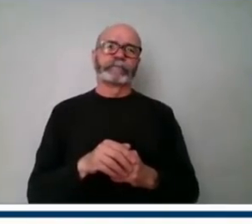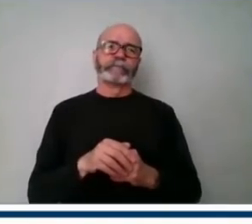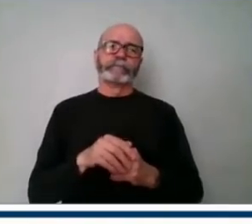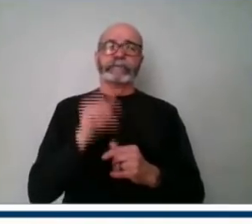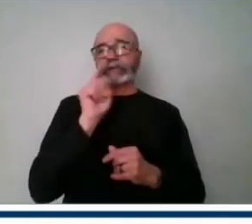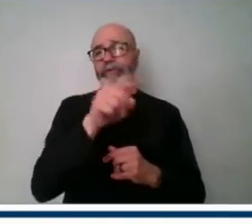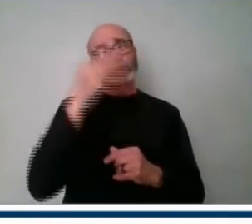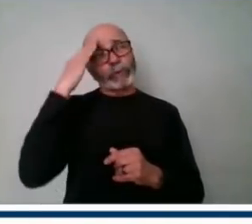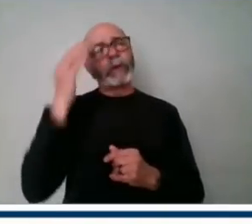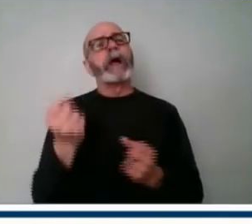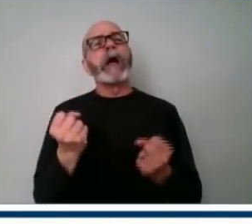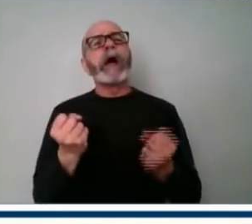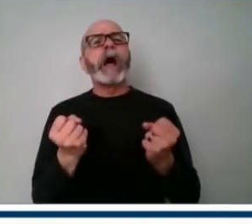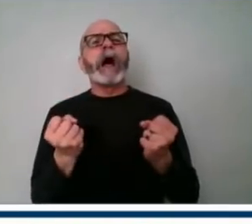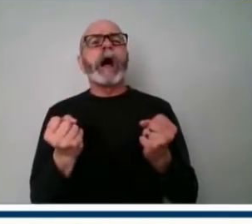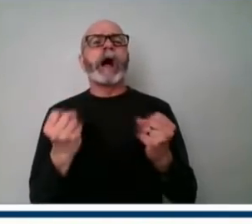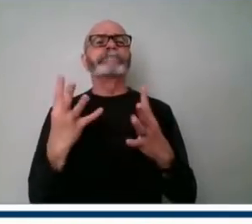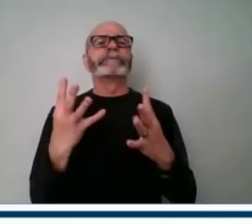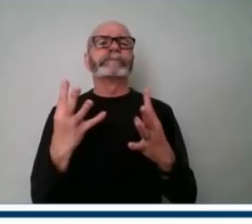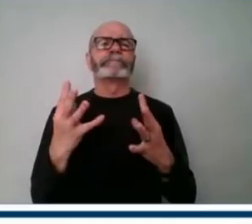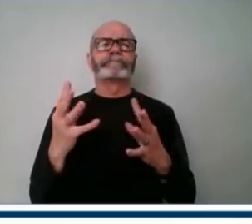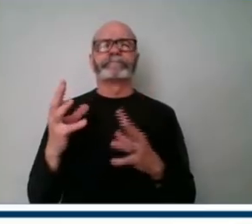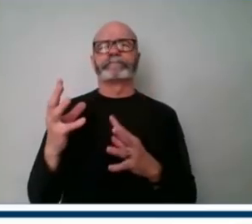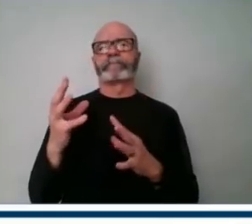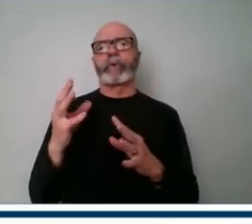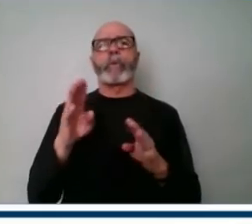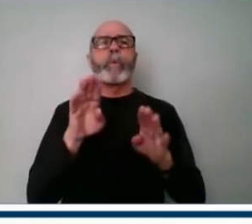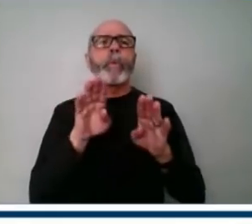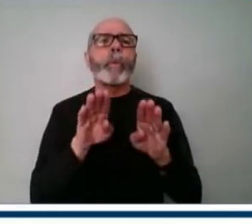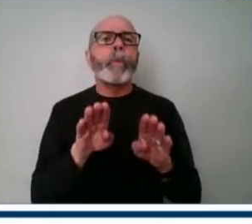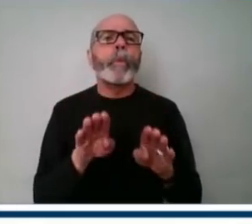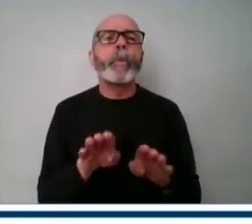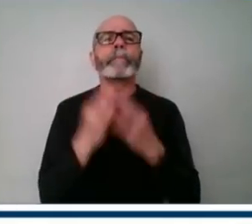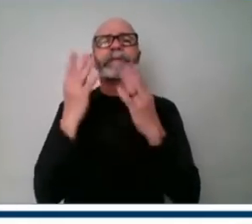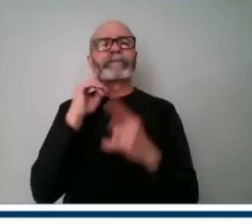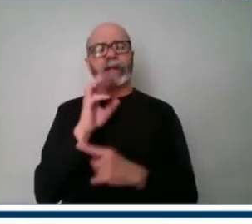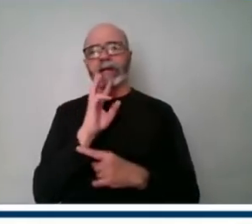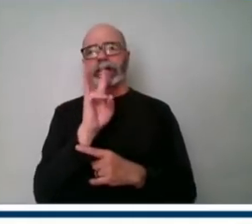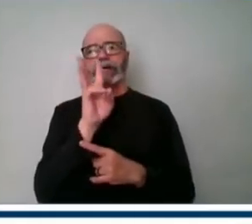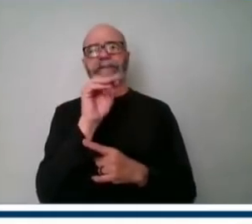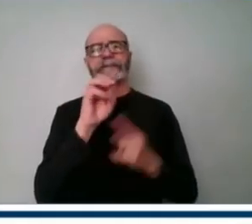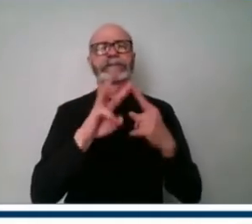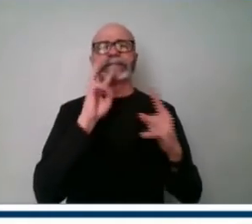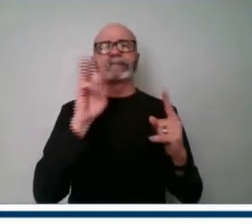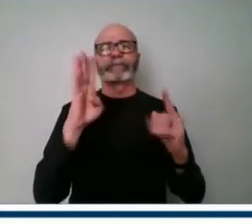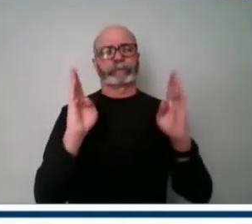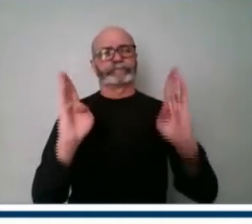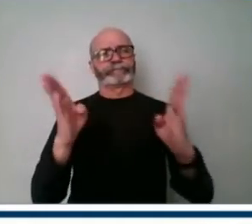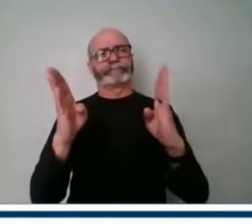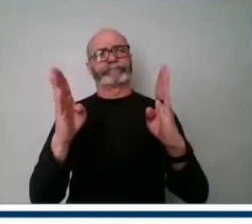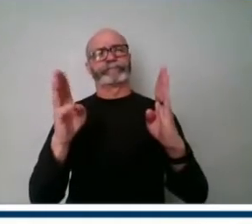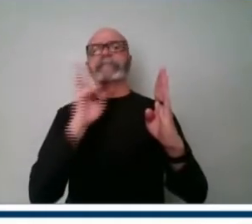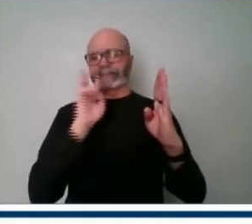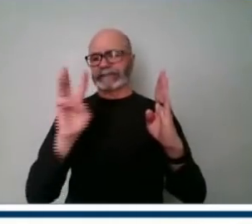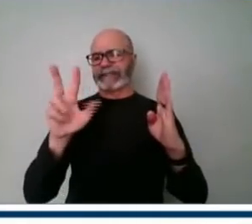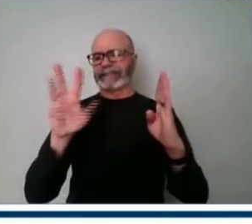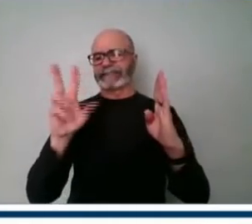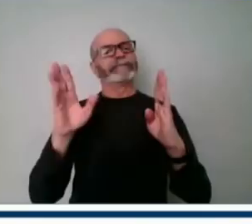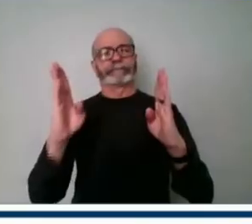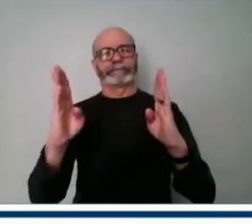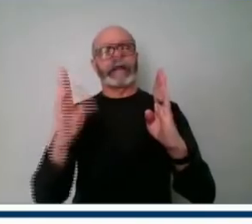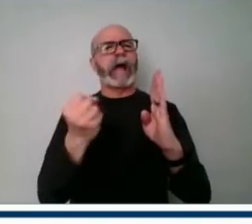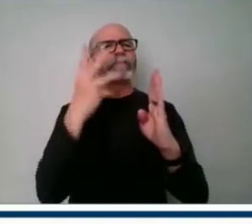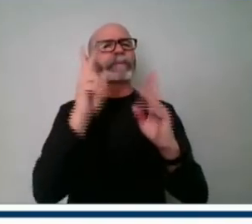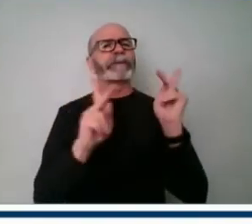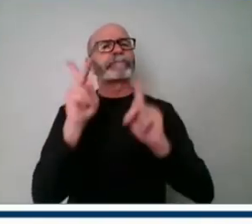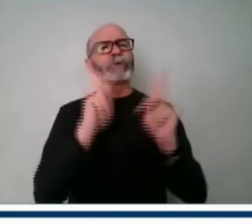left when they opened it to the 60 to 62-year-olds? And if there were, how many were left? How many of those